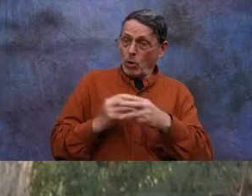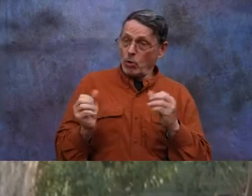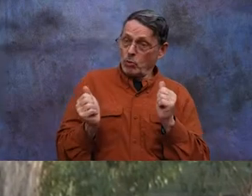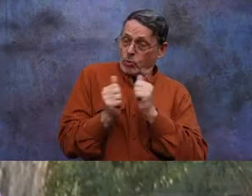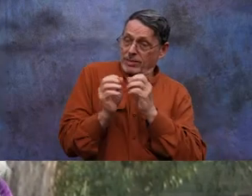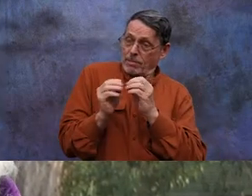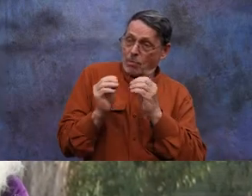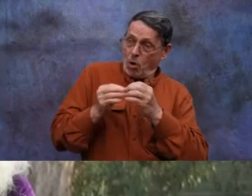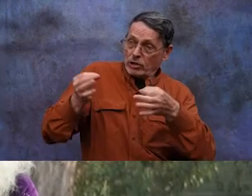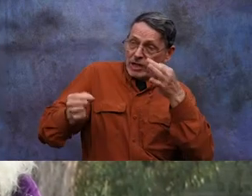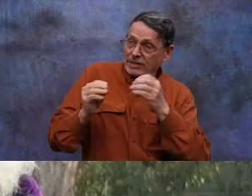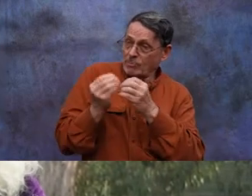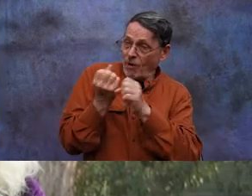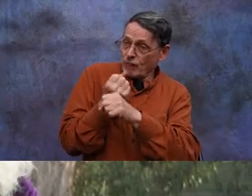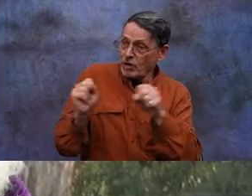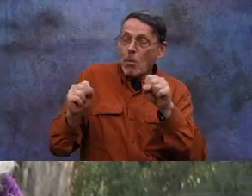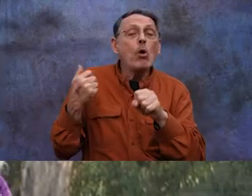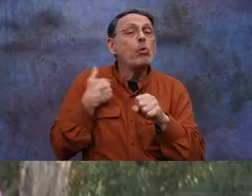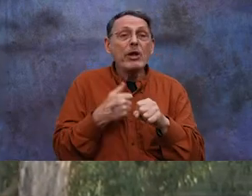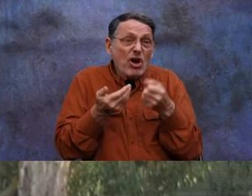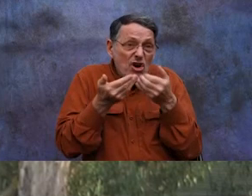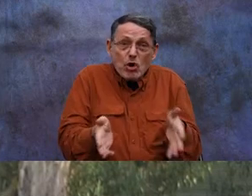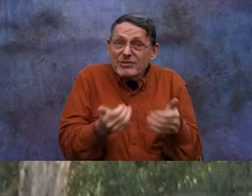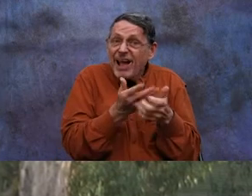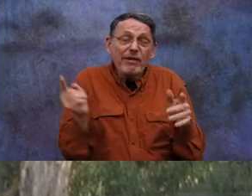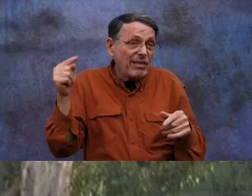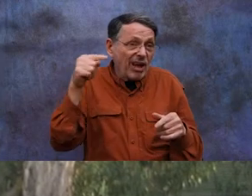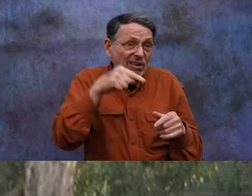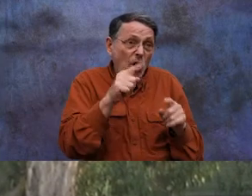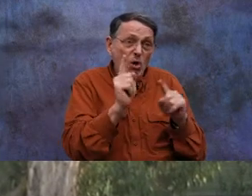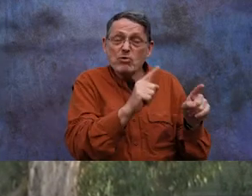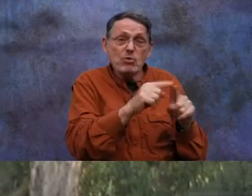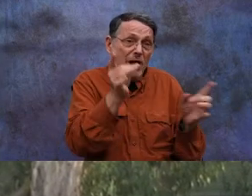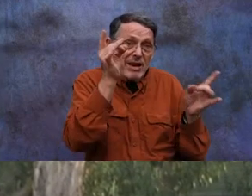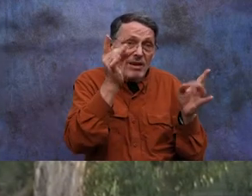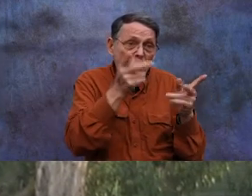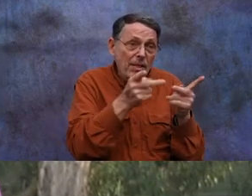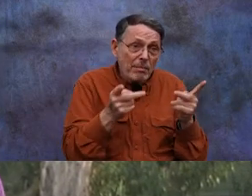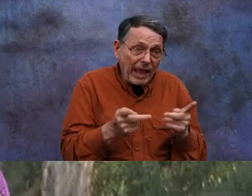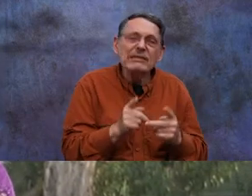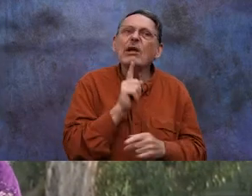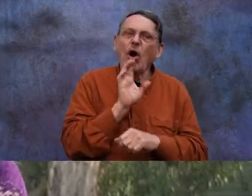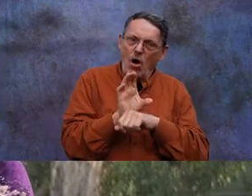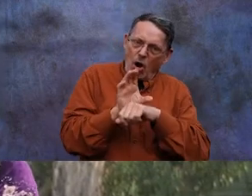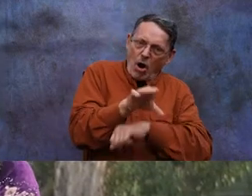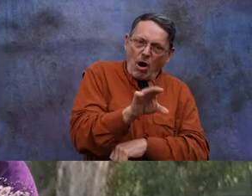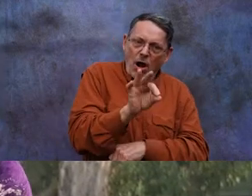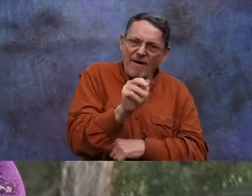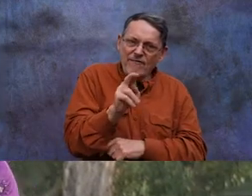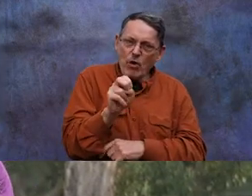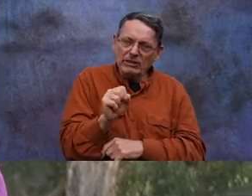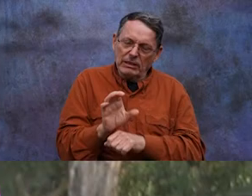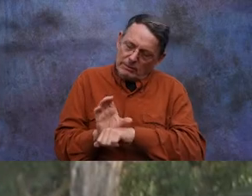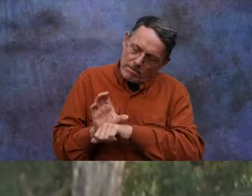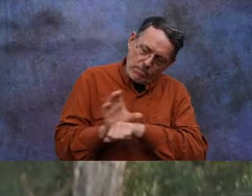we could lose it all and go into a terrible, terrible place. And there are forces that are pushing us